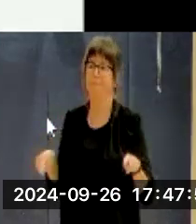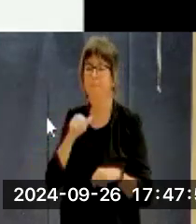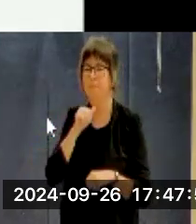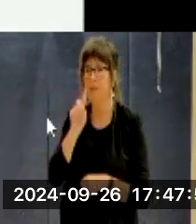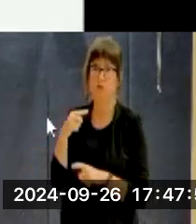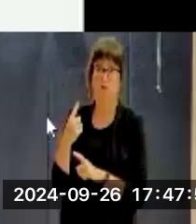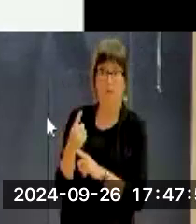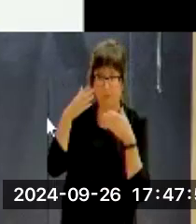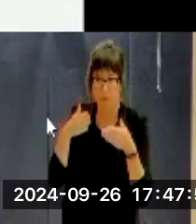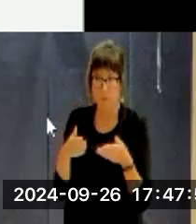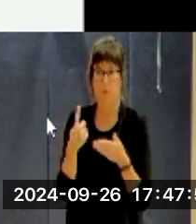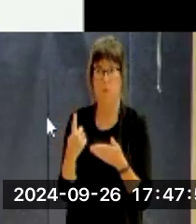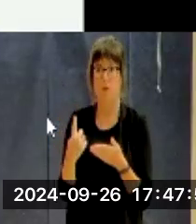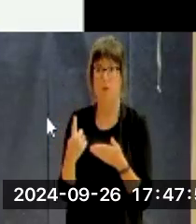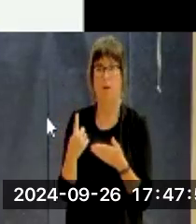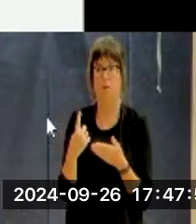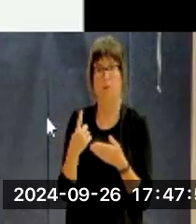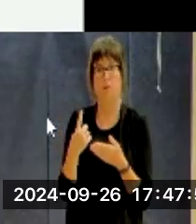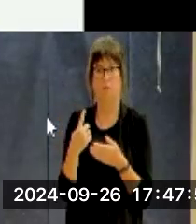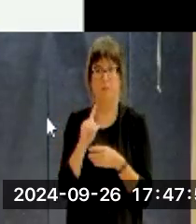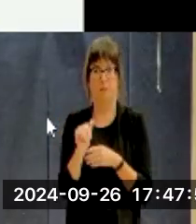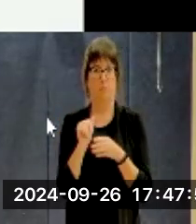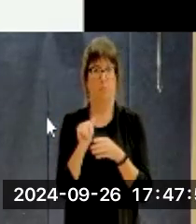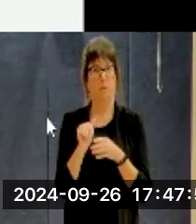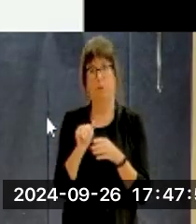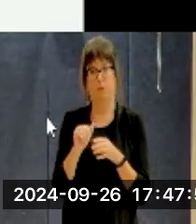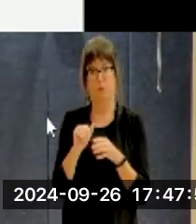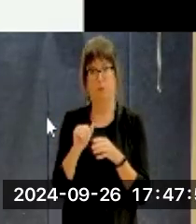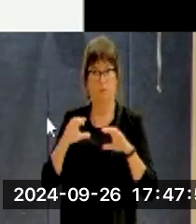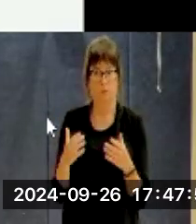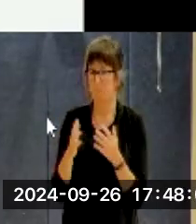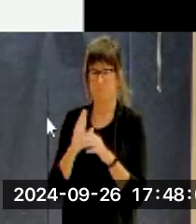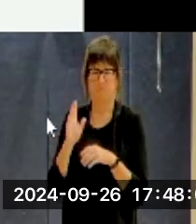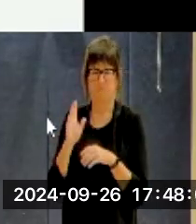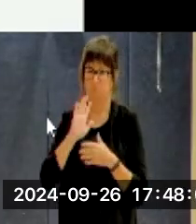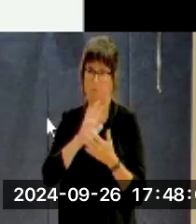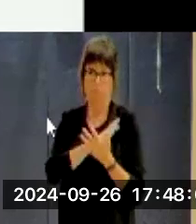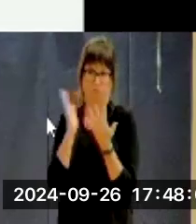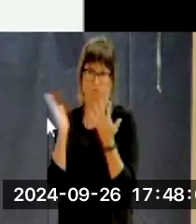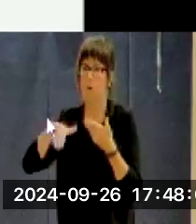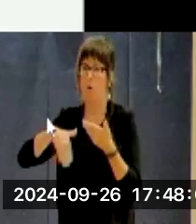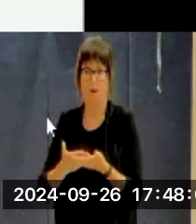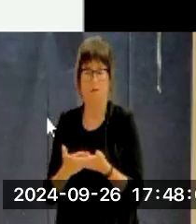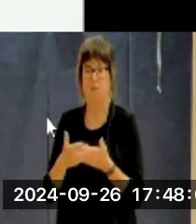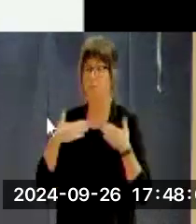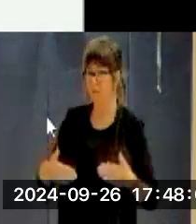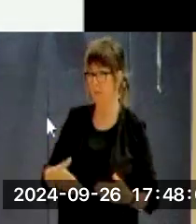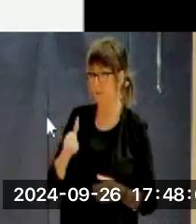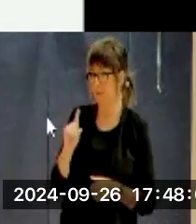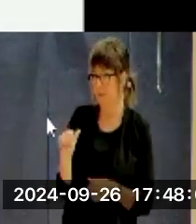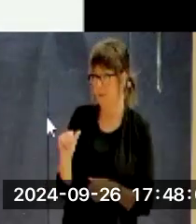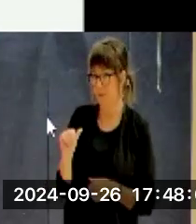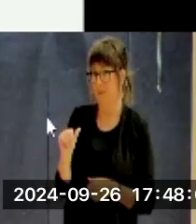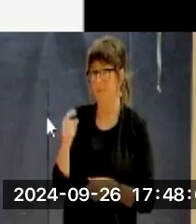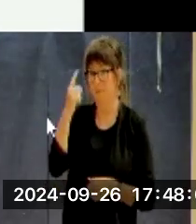just focused on one or any kind of individual disabilities. It's all disabilities. So physical disabilities,